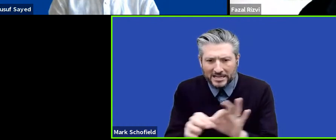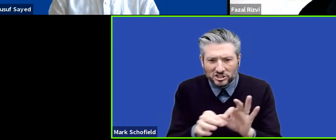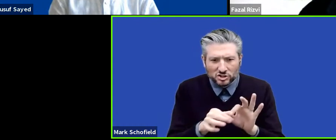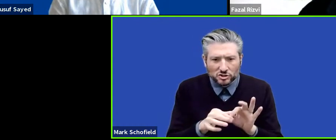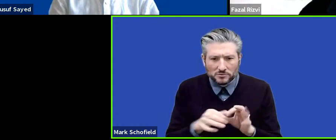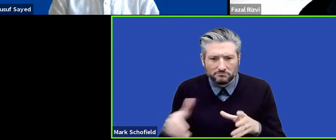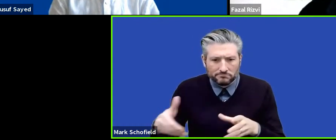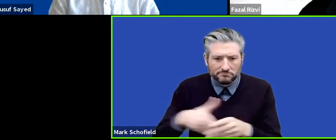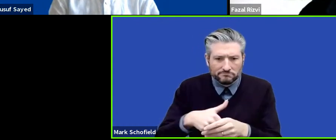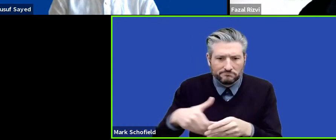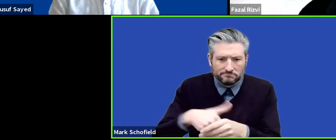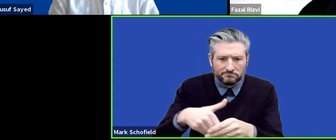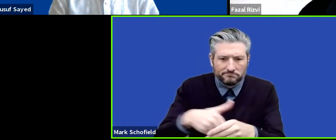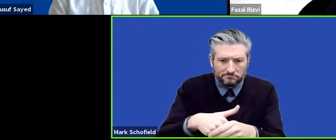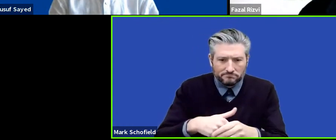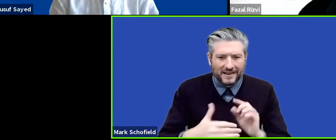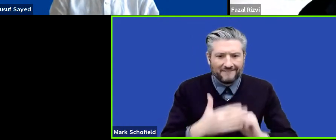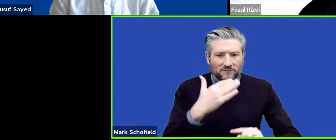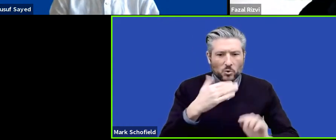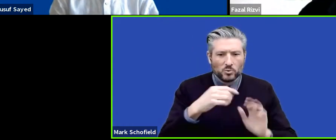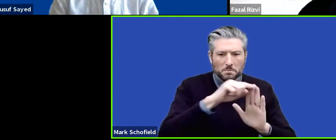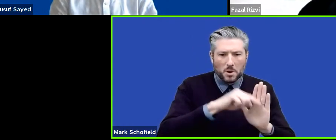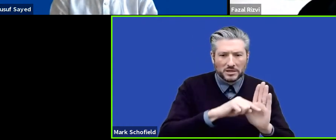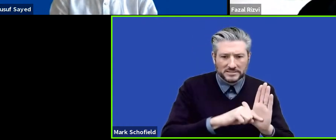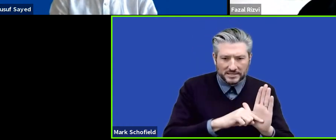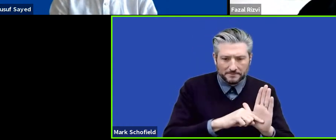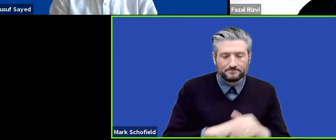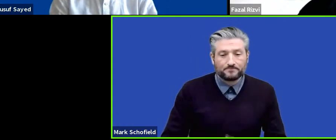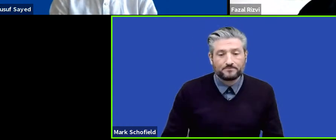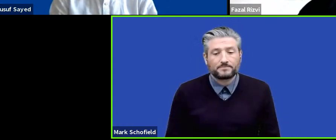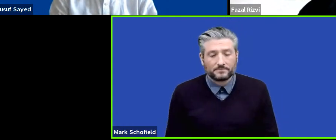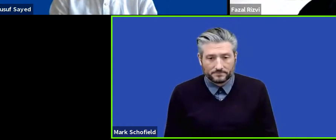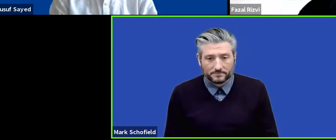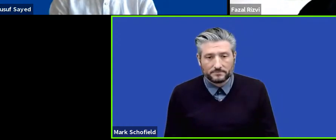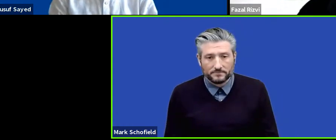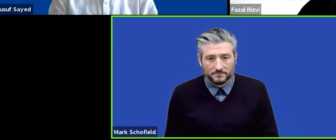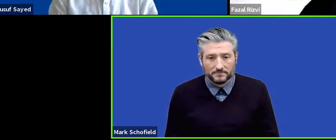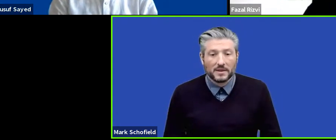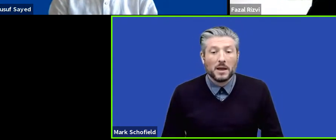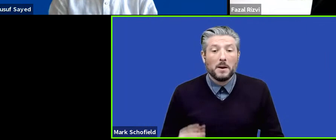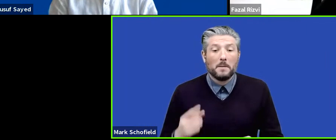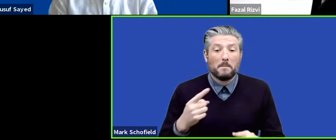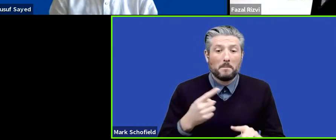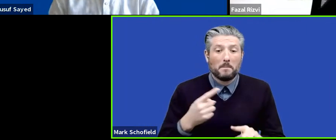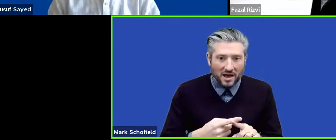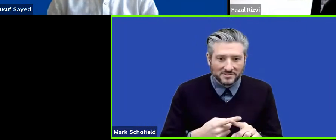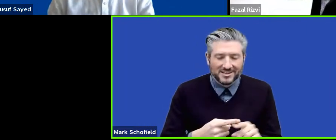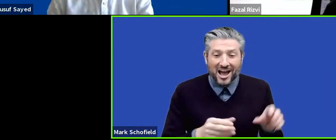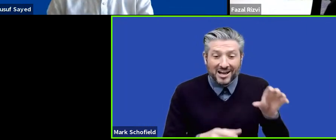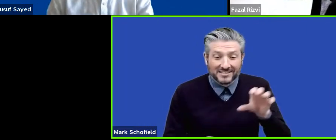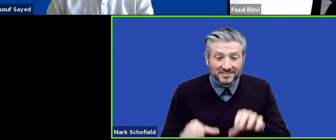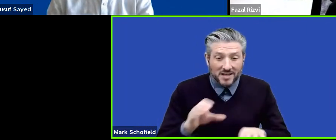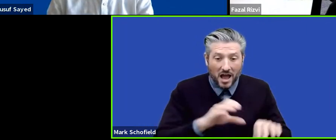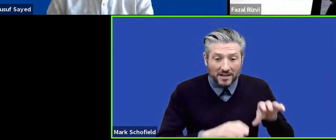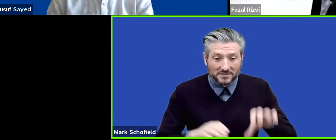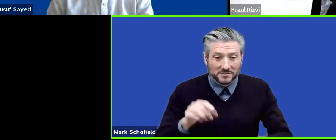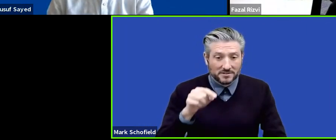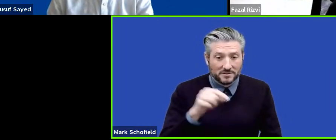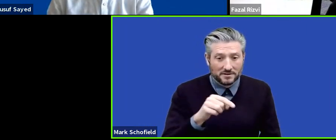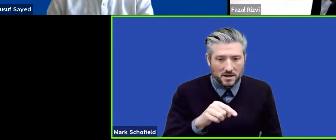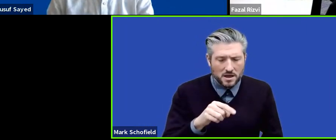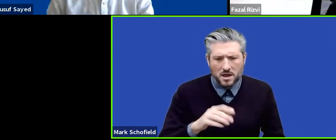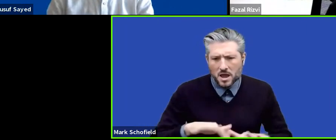And what does that tell us also, and the way in which science gets used, tell us about the nature of